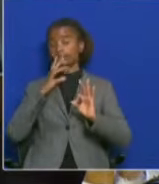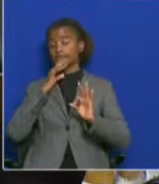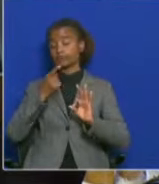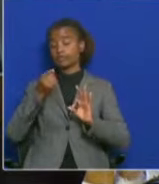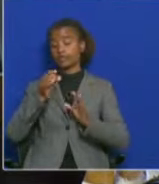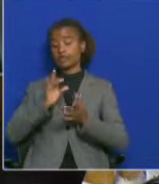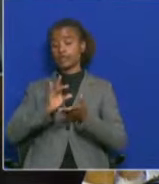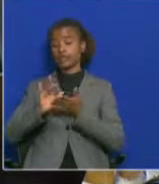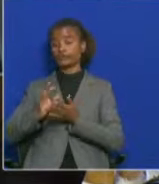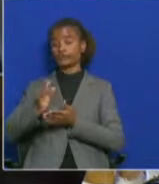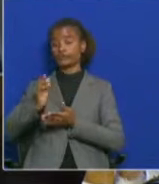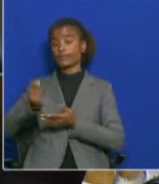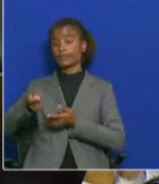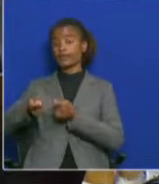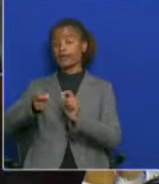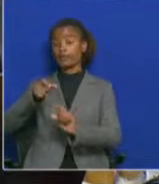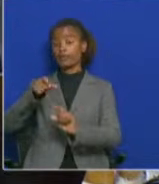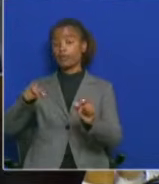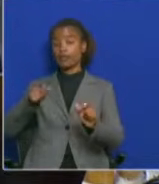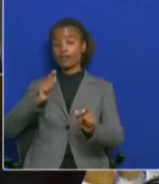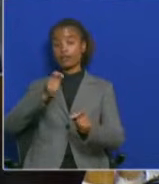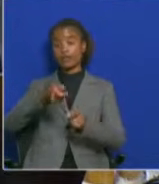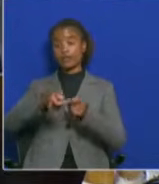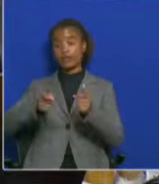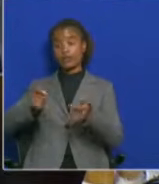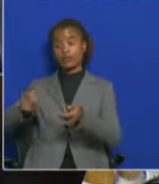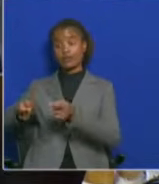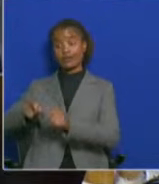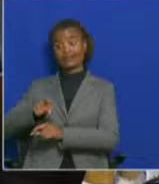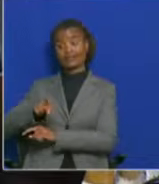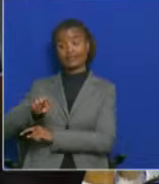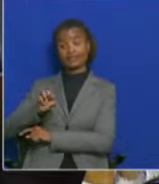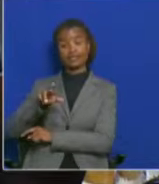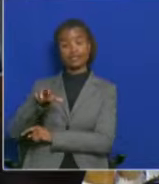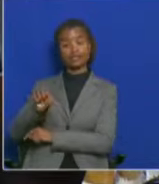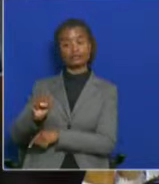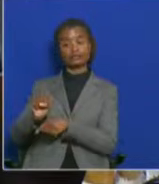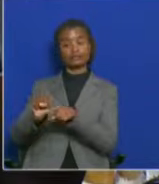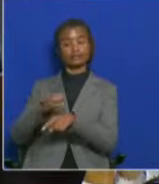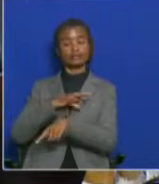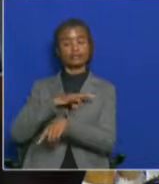belief that SARS officials were being paid off,